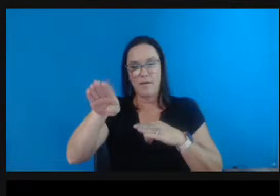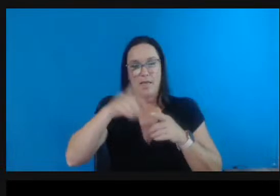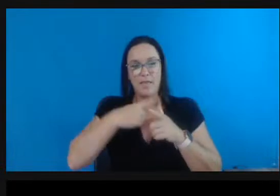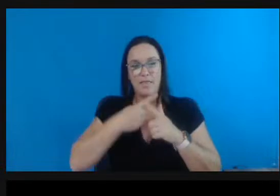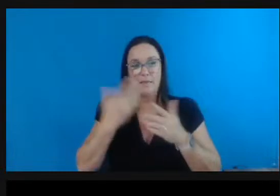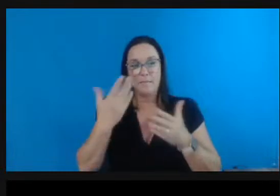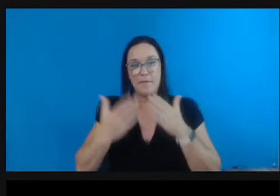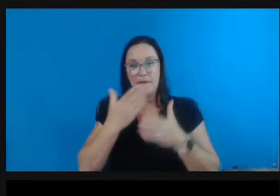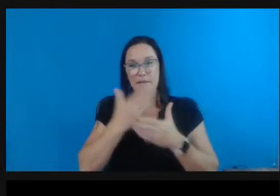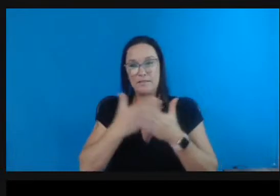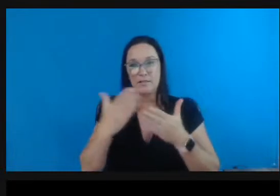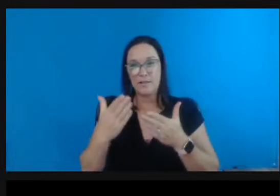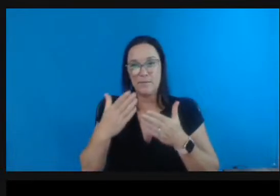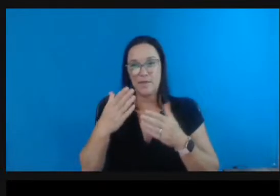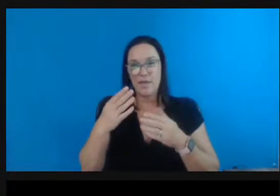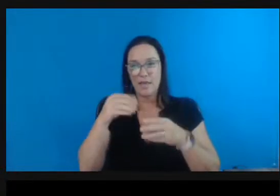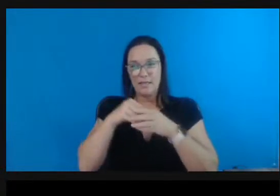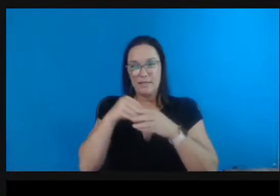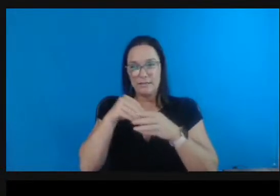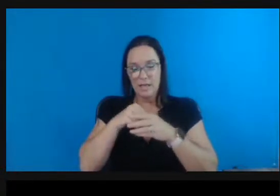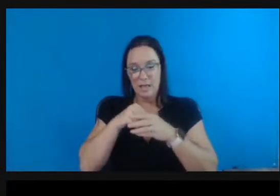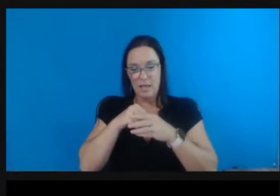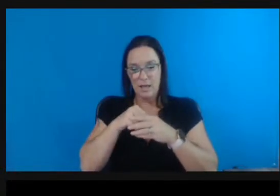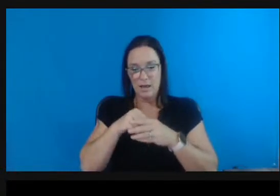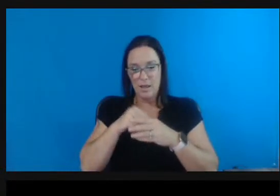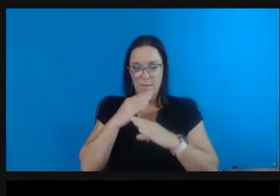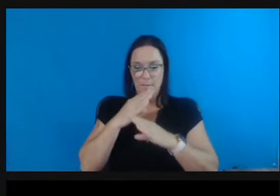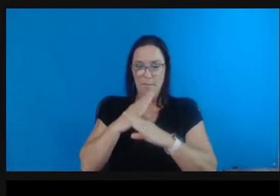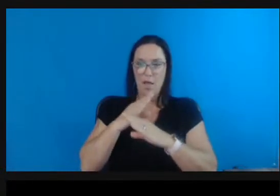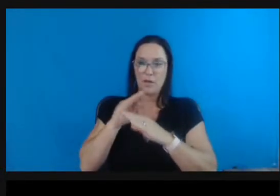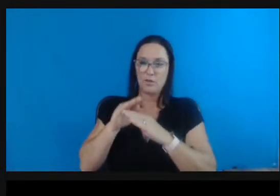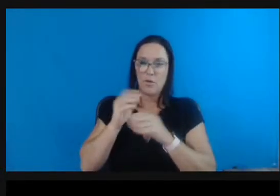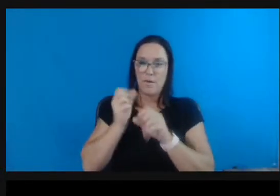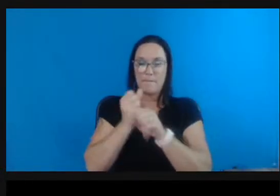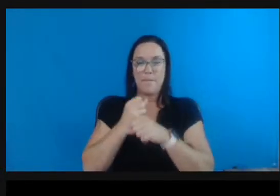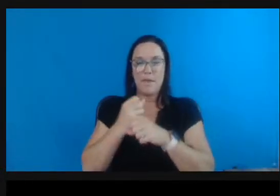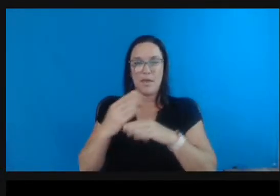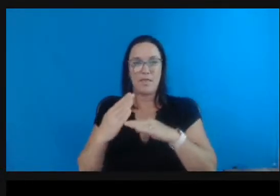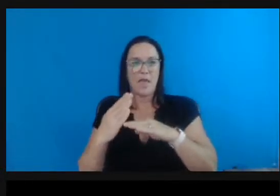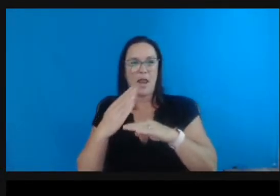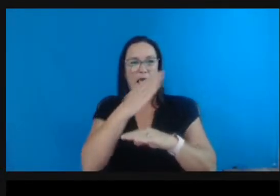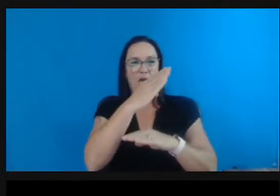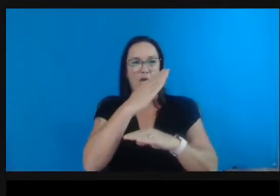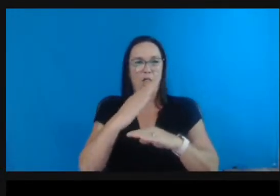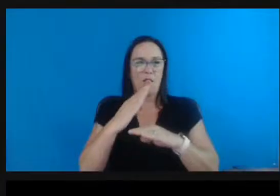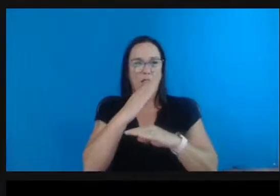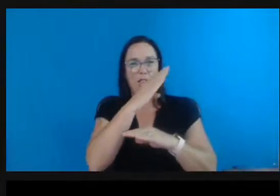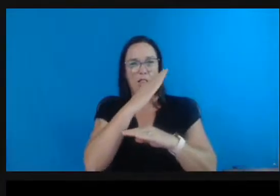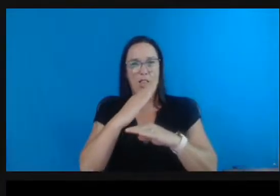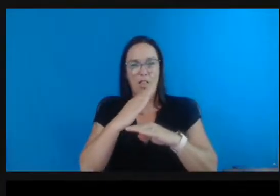Maybe it was inclined, so that it was kind of directed at an angle also, something like that.